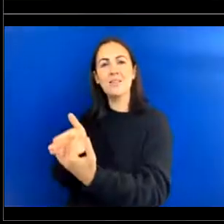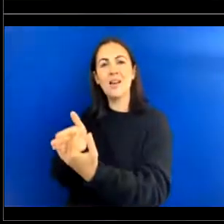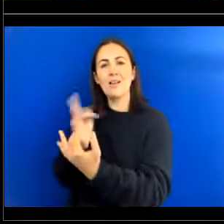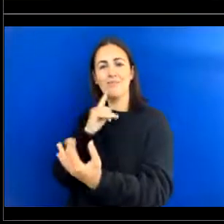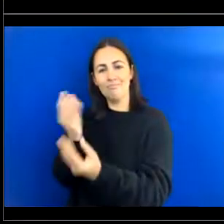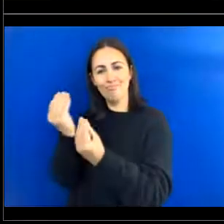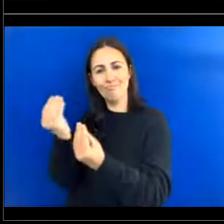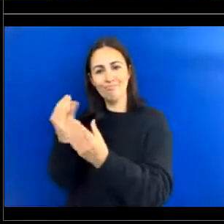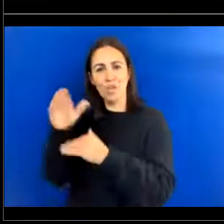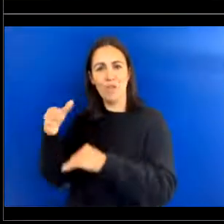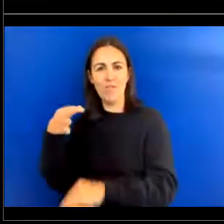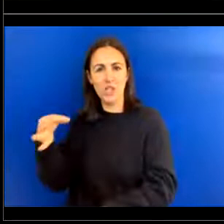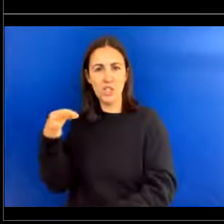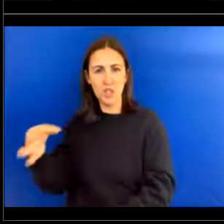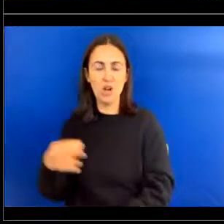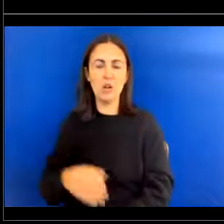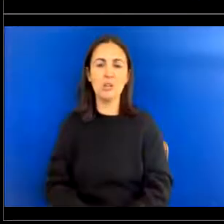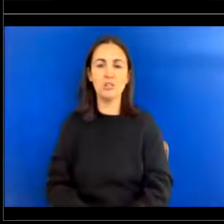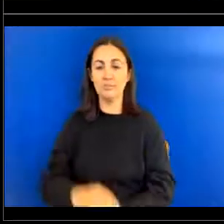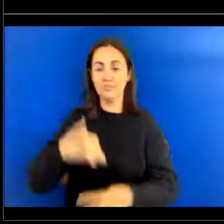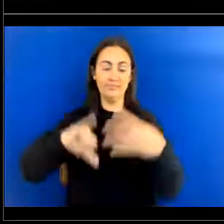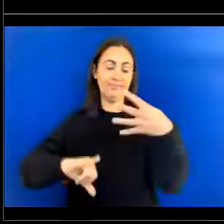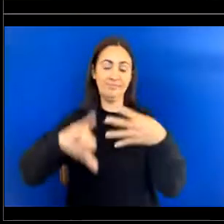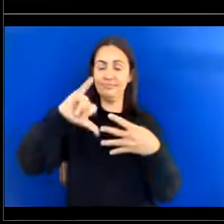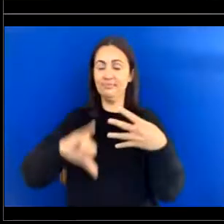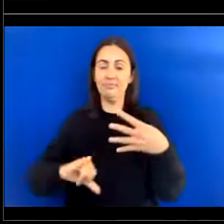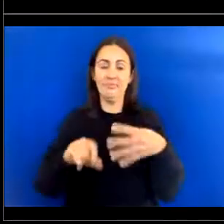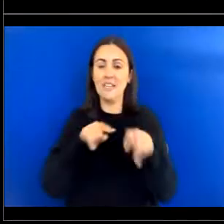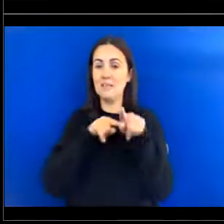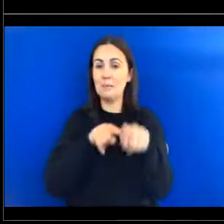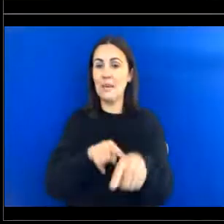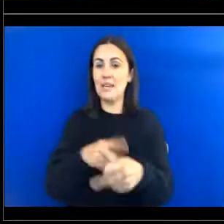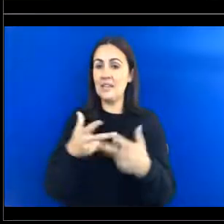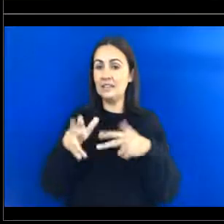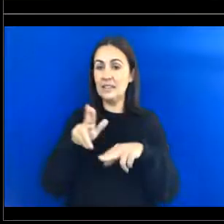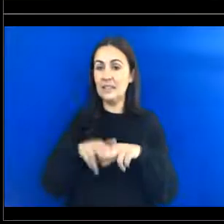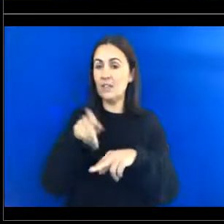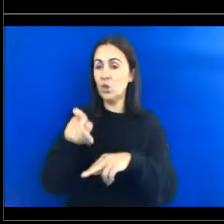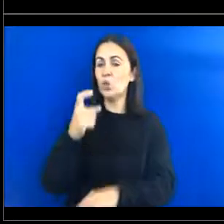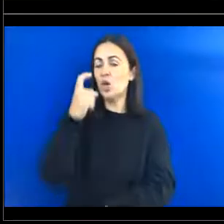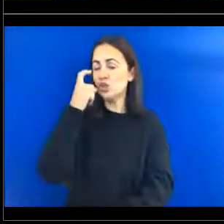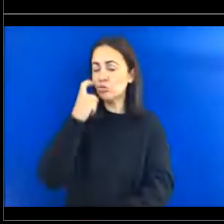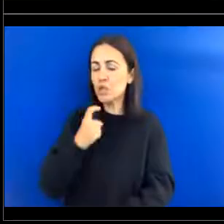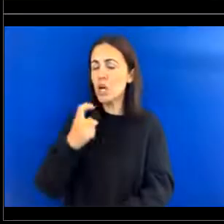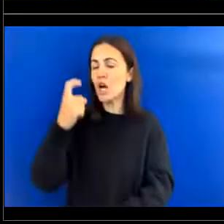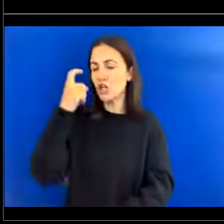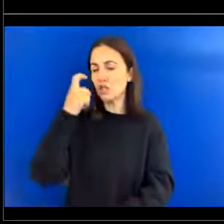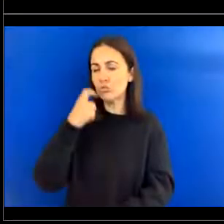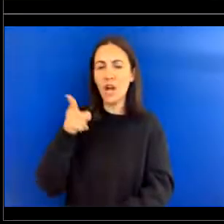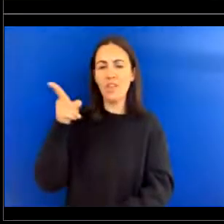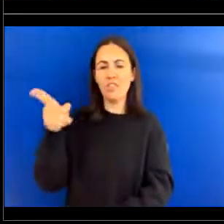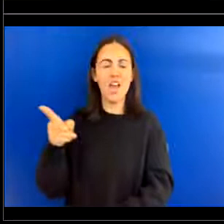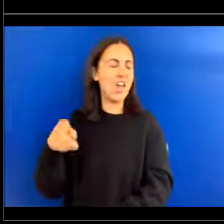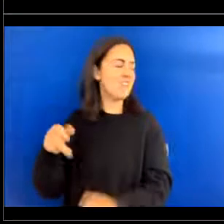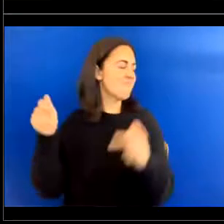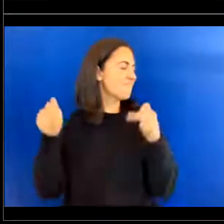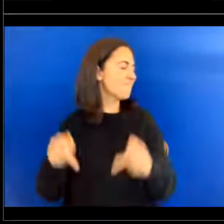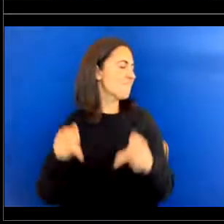you take will depend on your relationship with your neighbour, how willing each of you